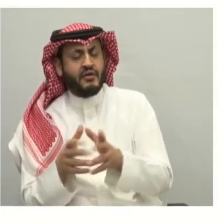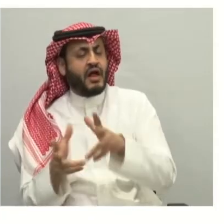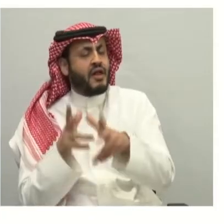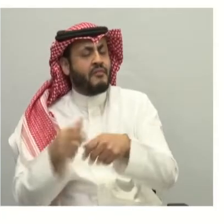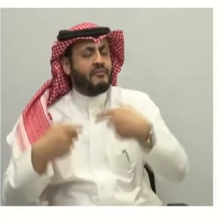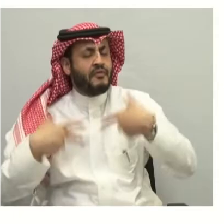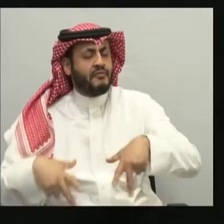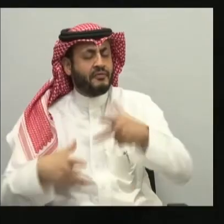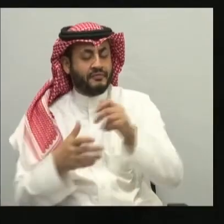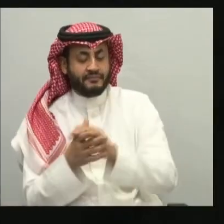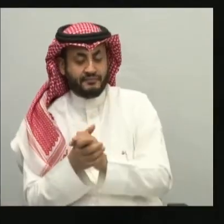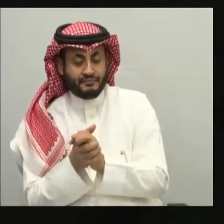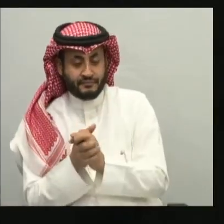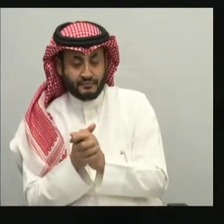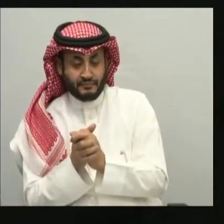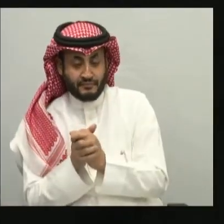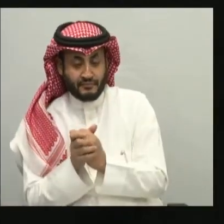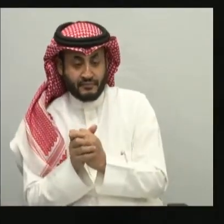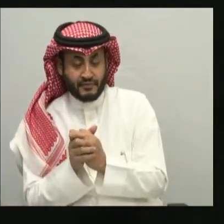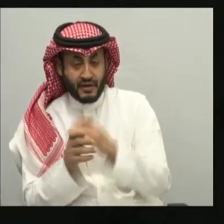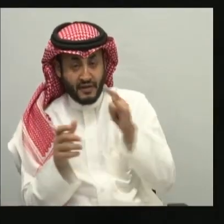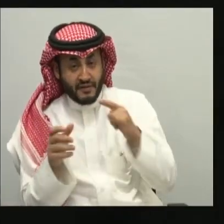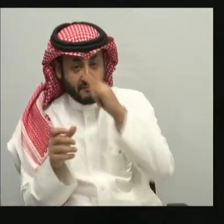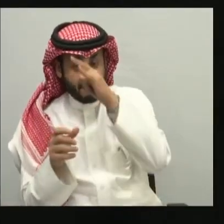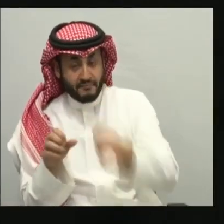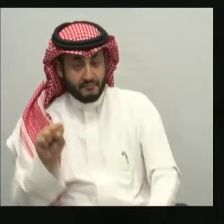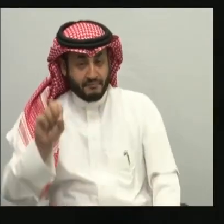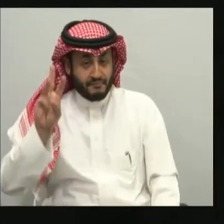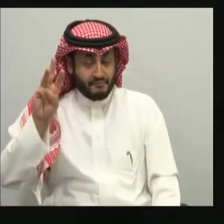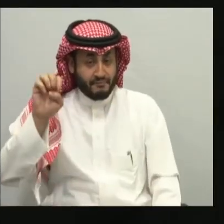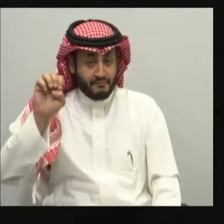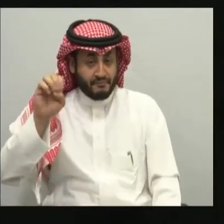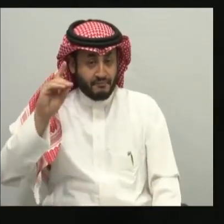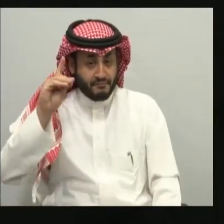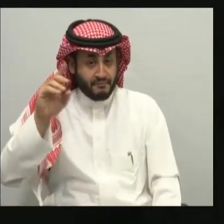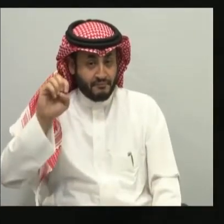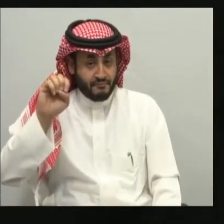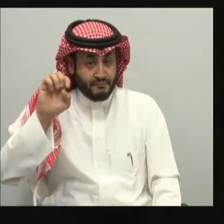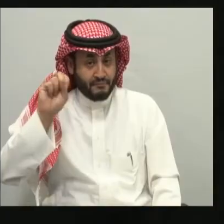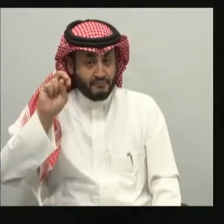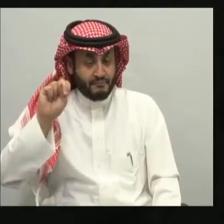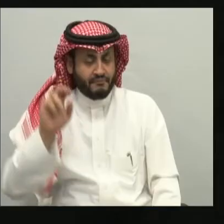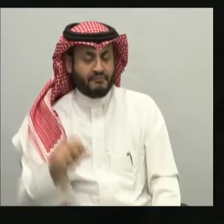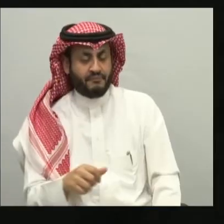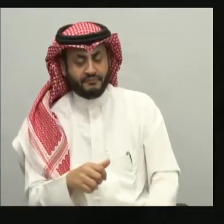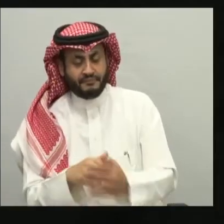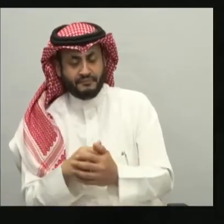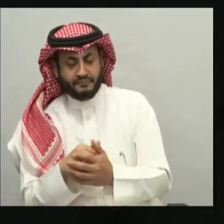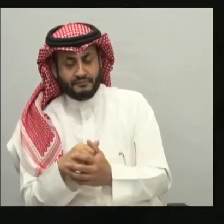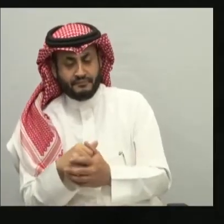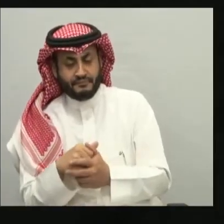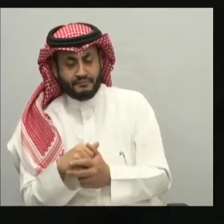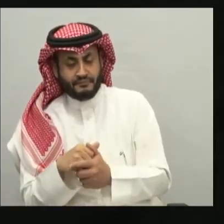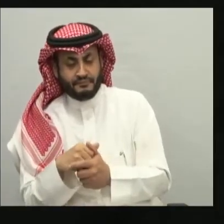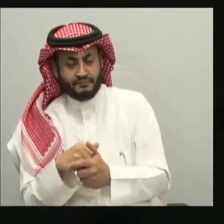buy? We said, we agreed that Adnan is going to Sweden, and so he decided to buy clothes. So let's start